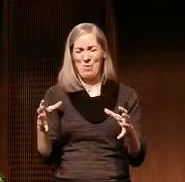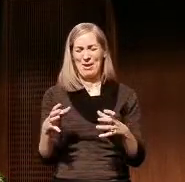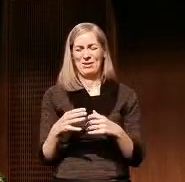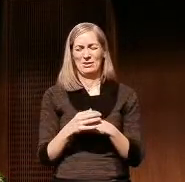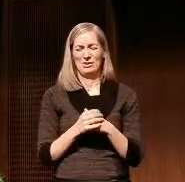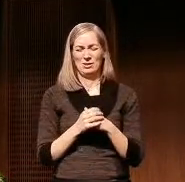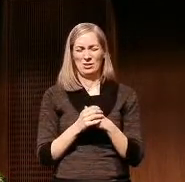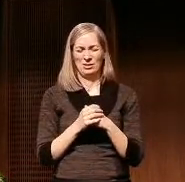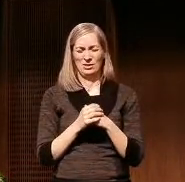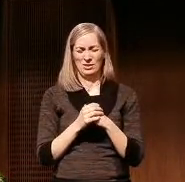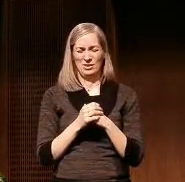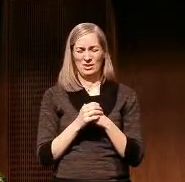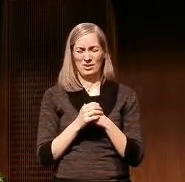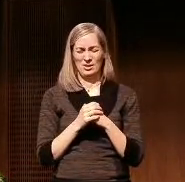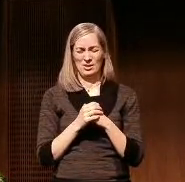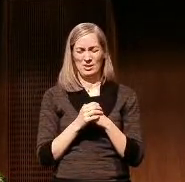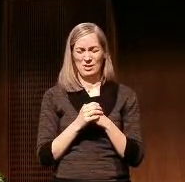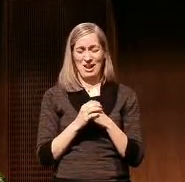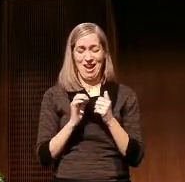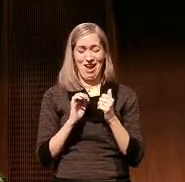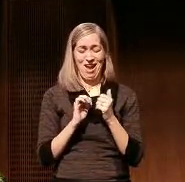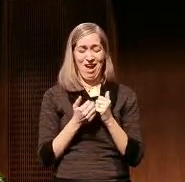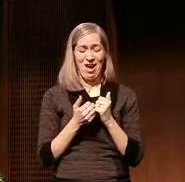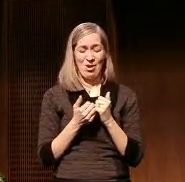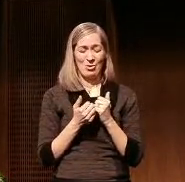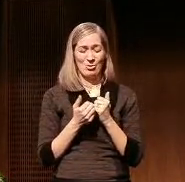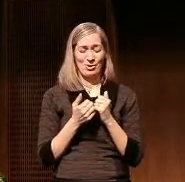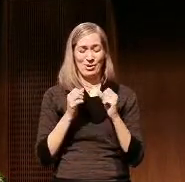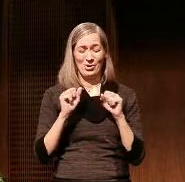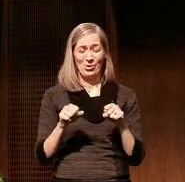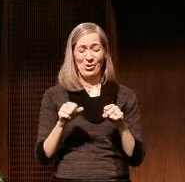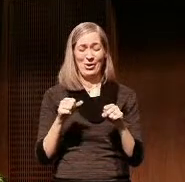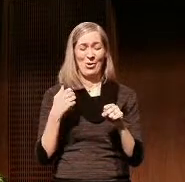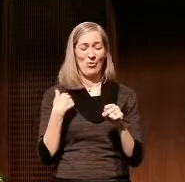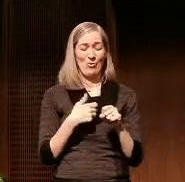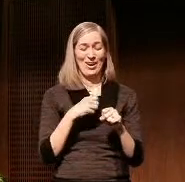much. How could we not?